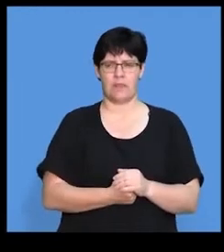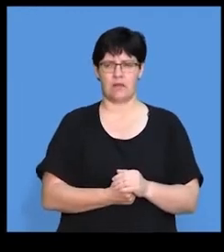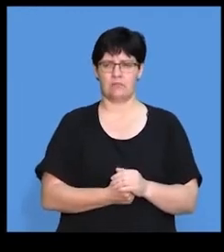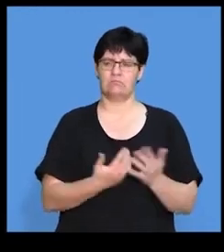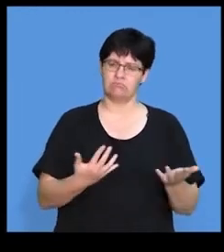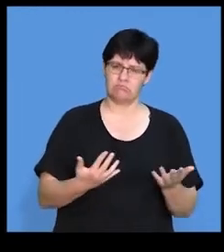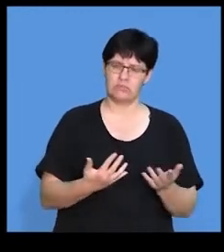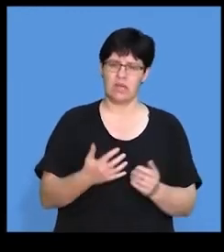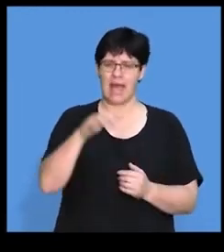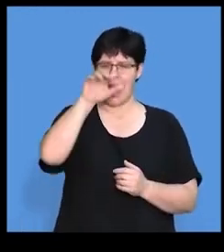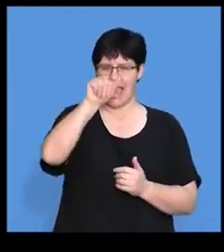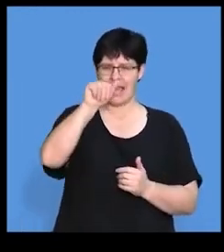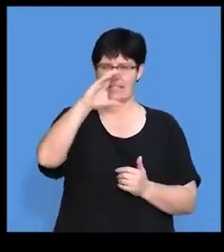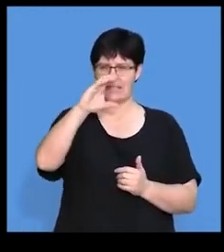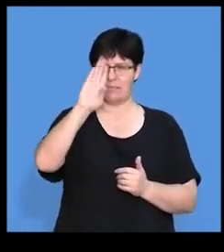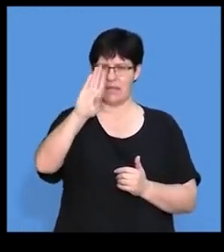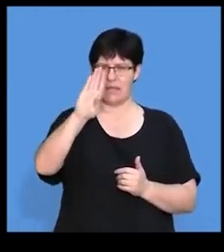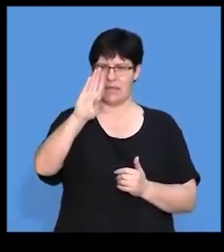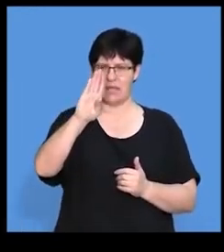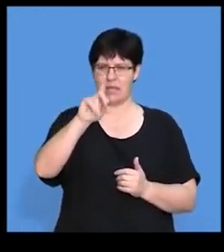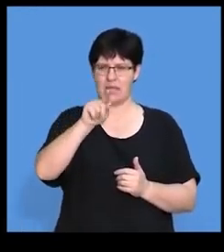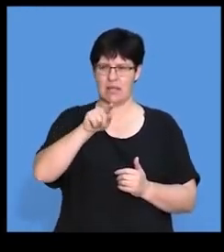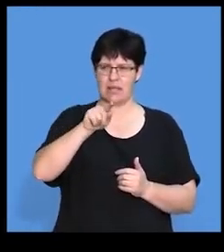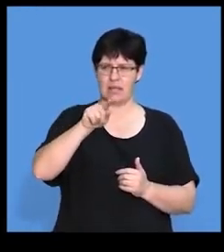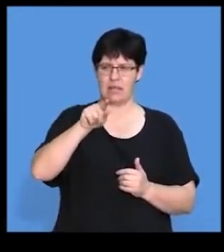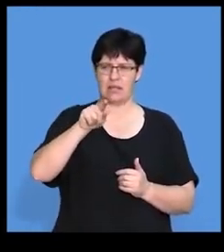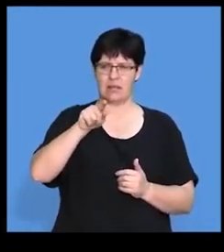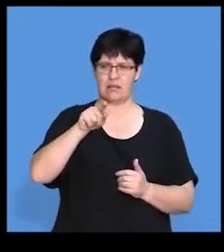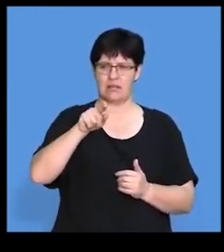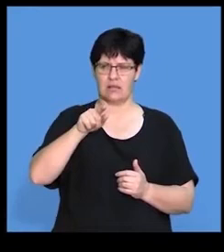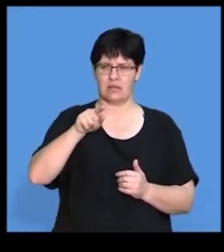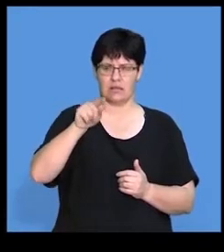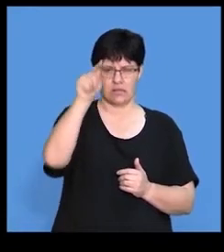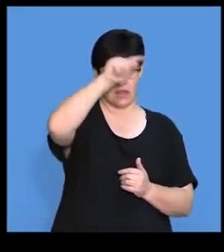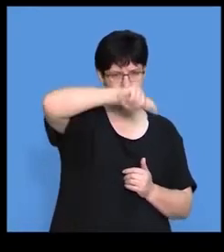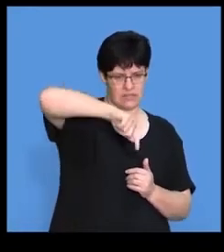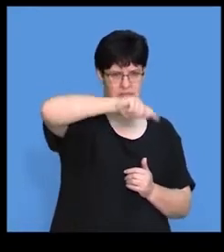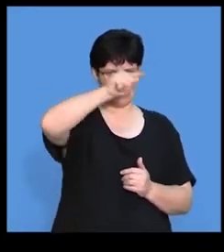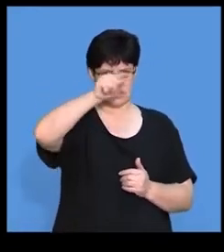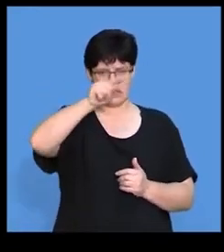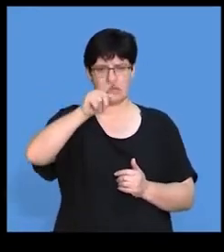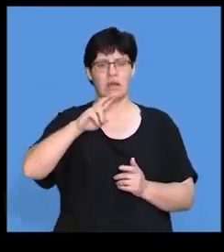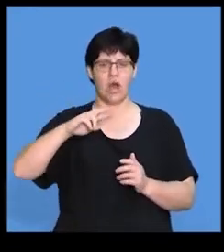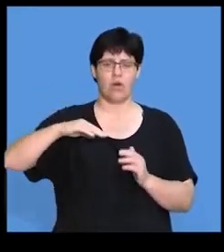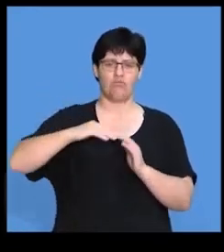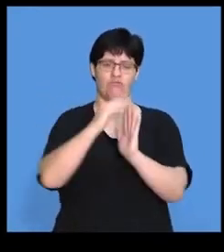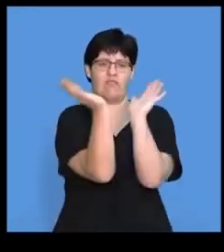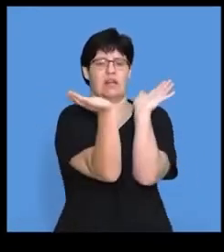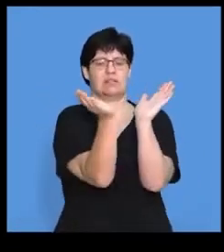Okay, so angle ACB is this angle over here. It's that reflex